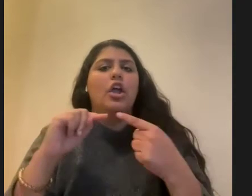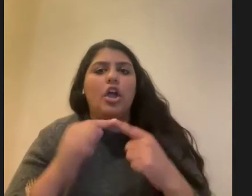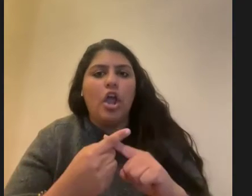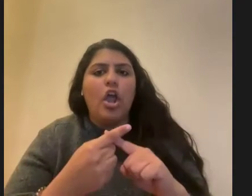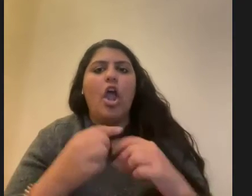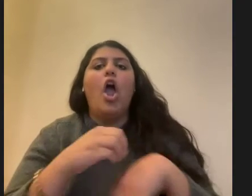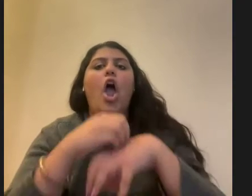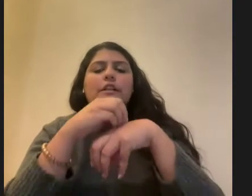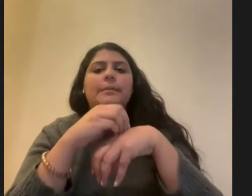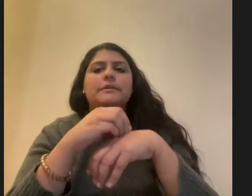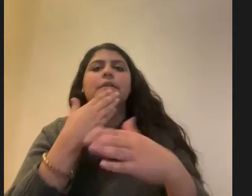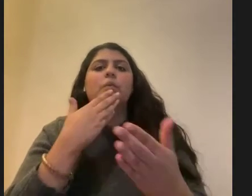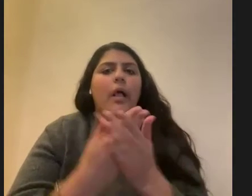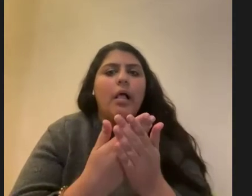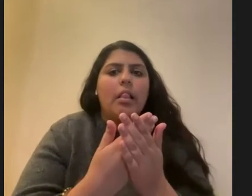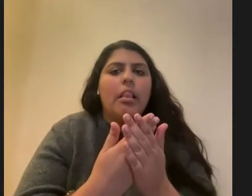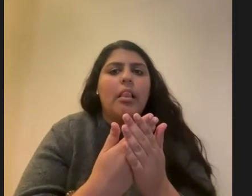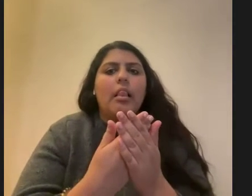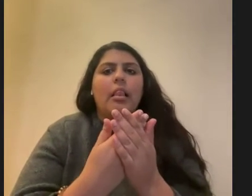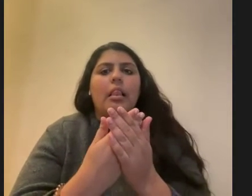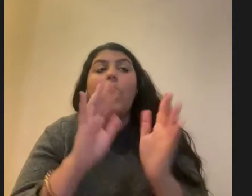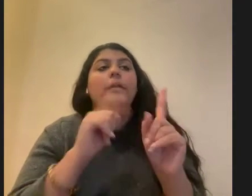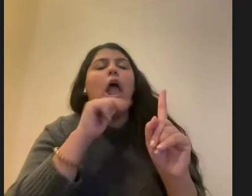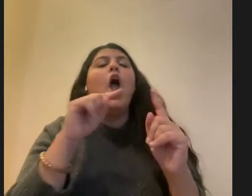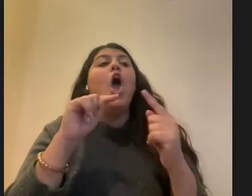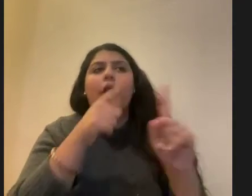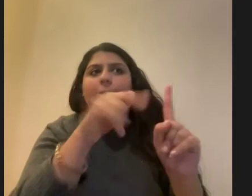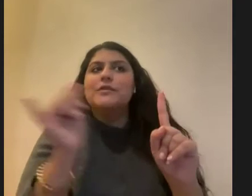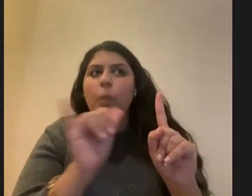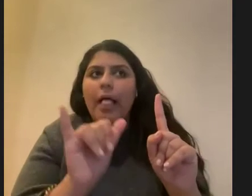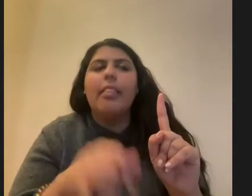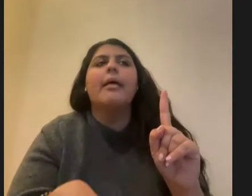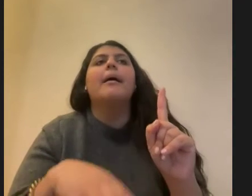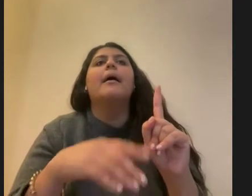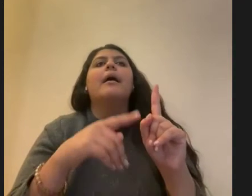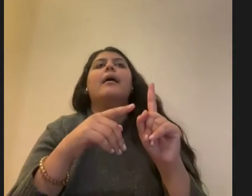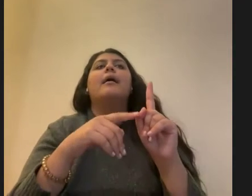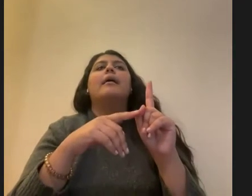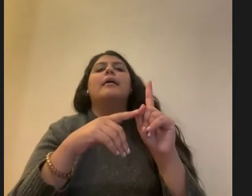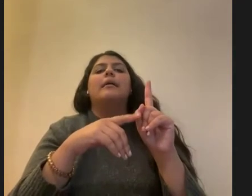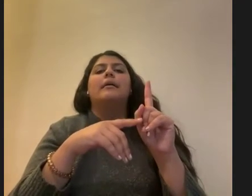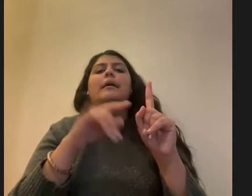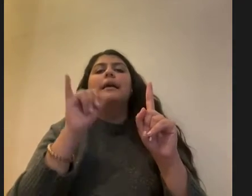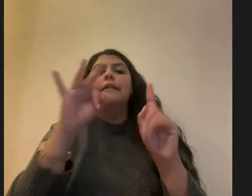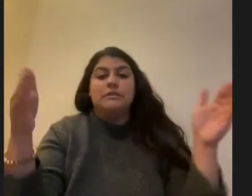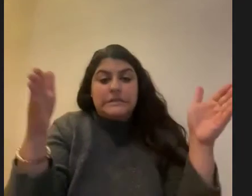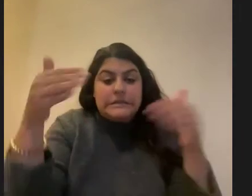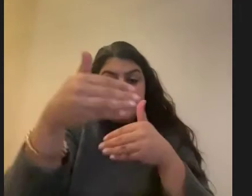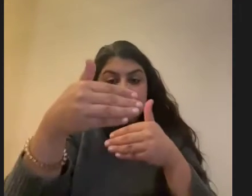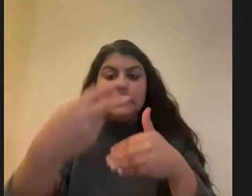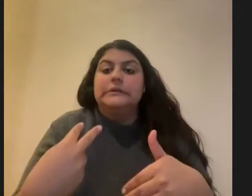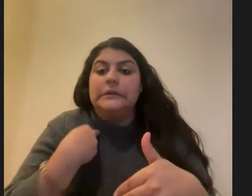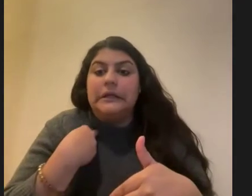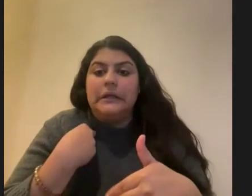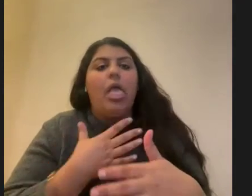octopuses as well, unless you're keeping them in captivity and they ink in their tank, then that can be bad because they can